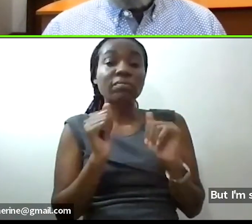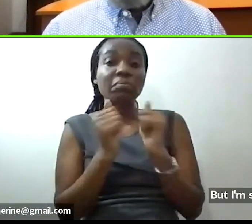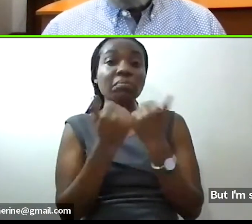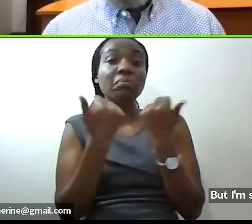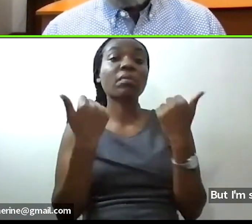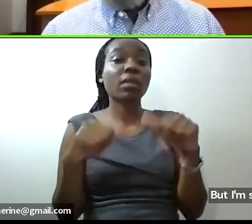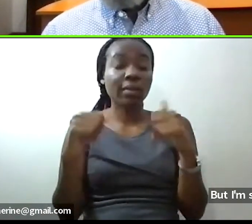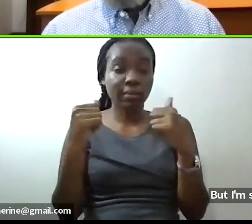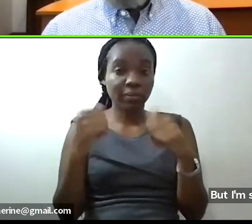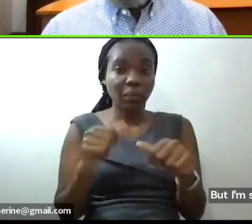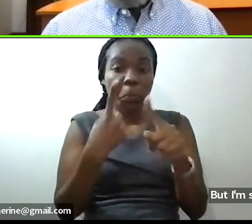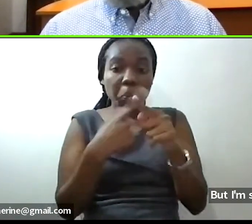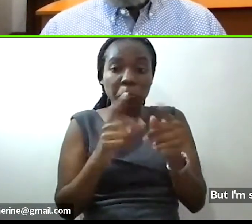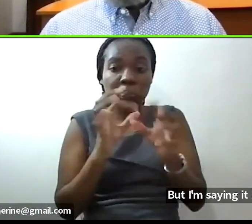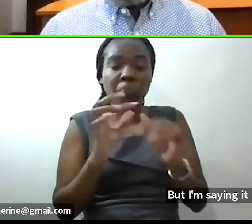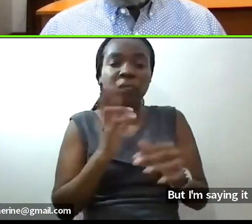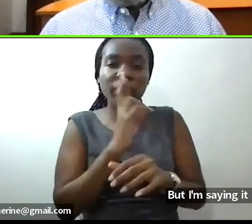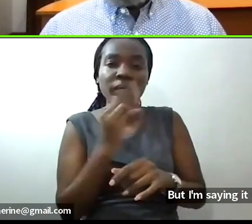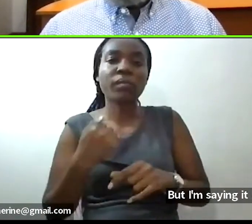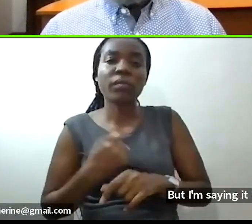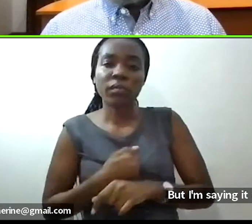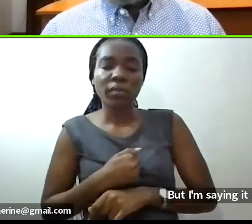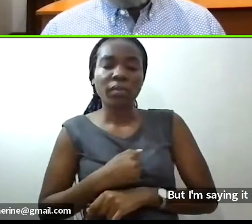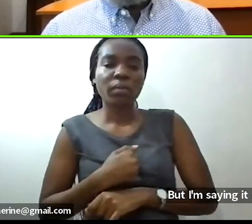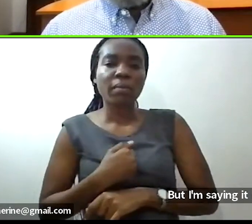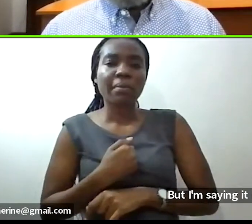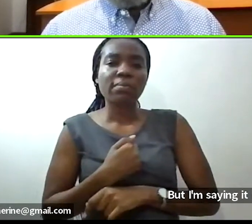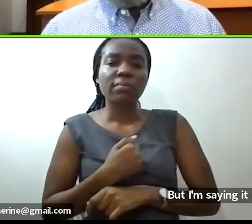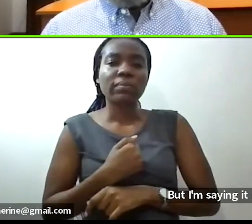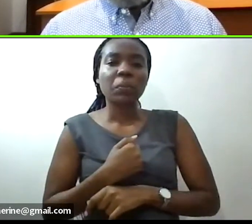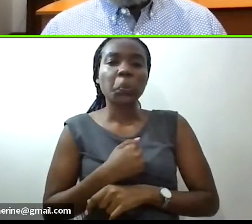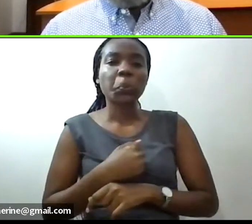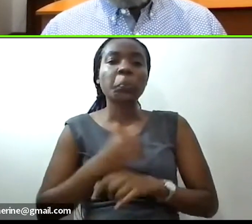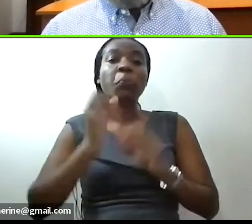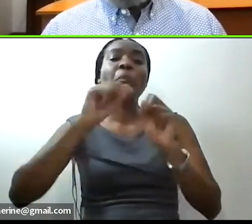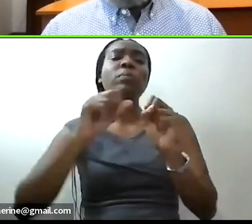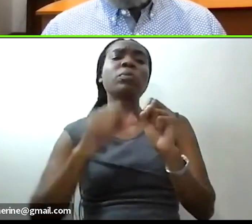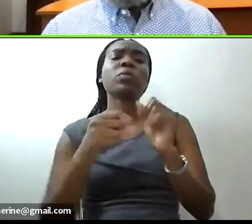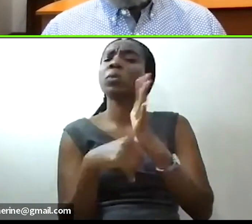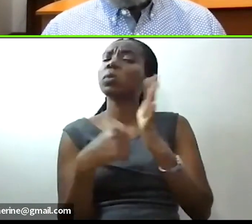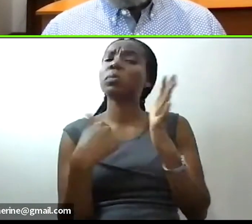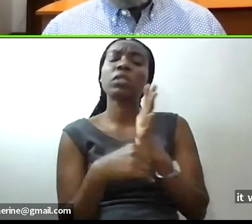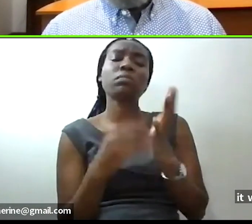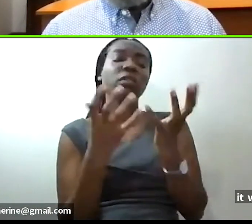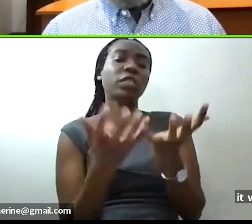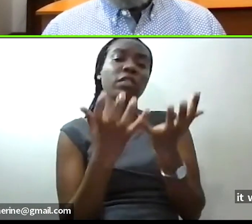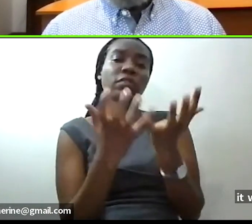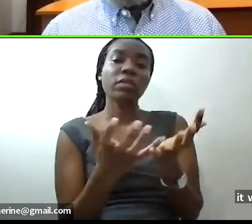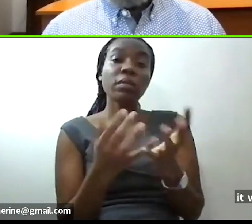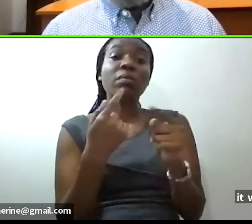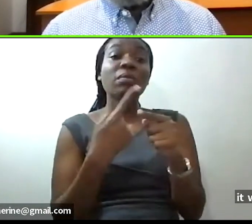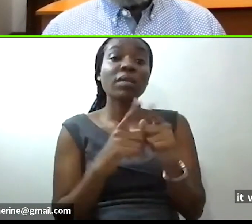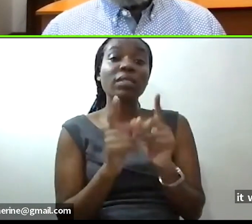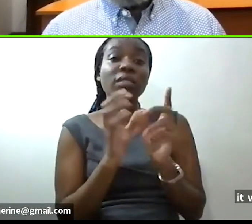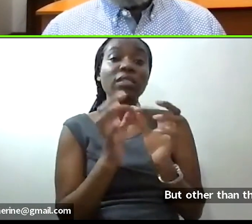is a risk, it happens, it would be disastrous. But other than that, I don't think there is any